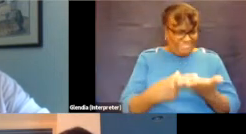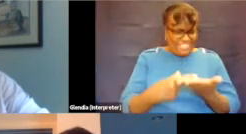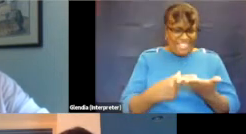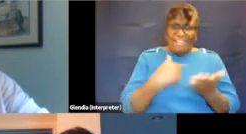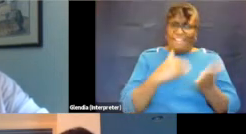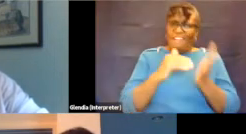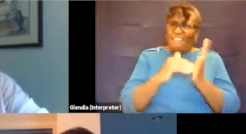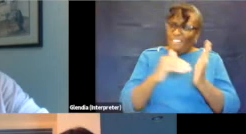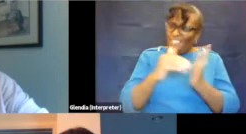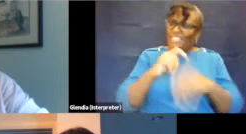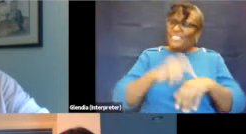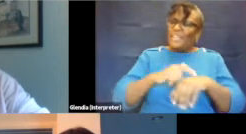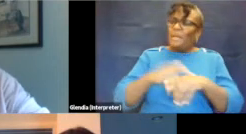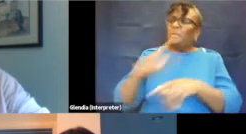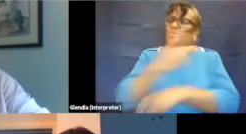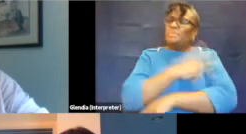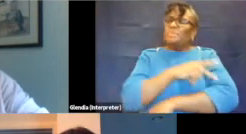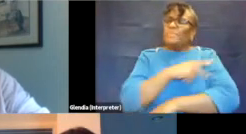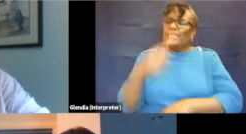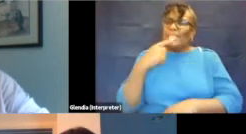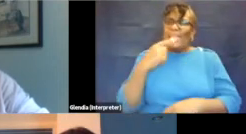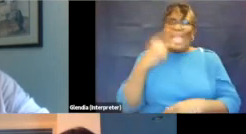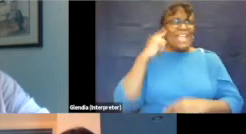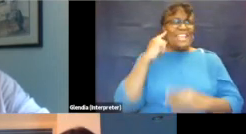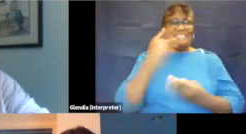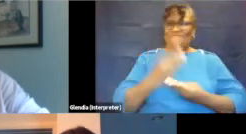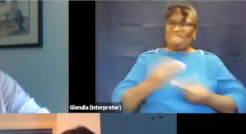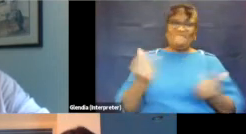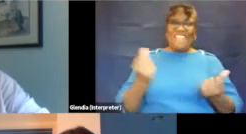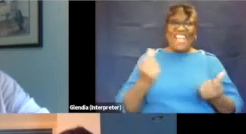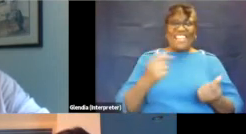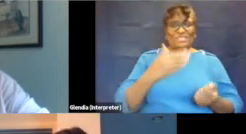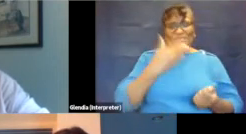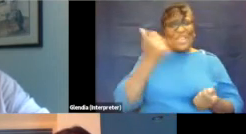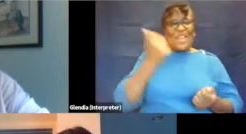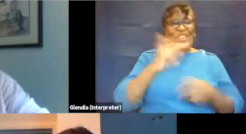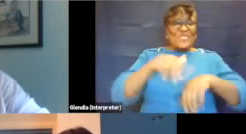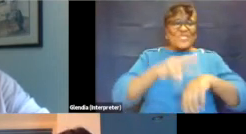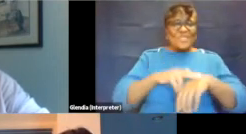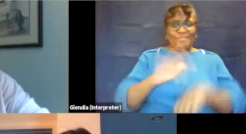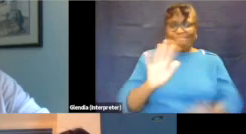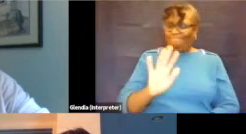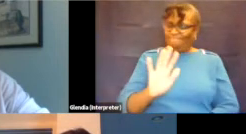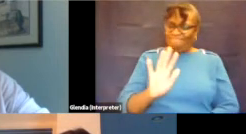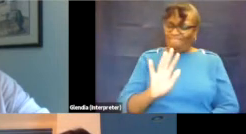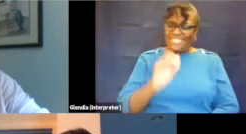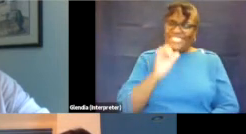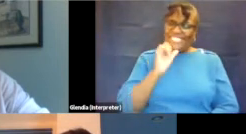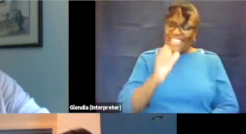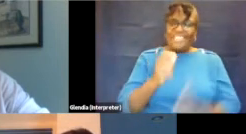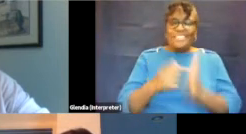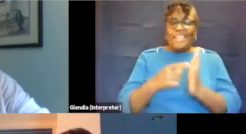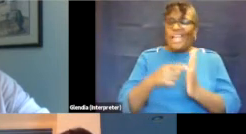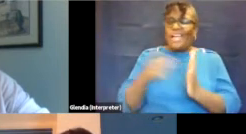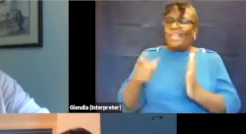patients come in and say that their hearing's cured or it's normal now when it isn't. So even the child's going through sometimes a hard time accepting their hearing